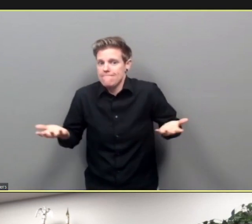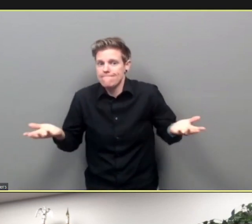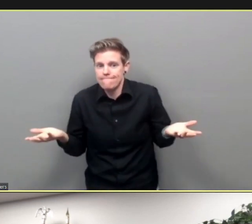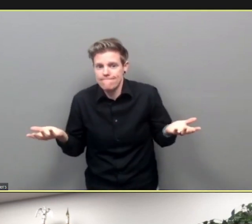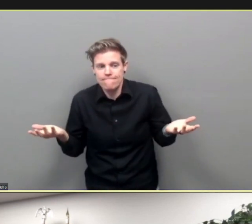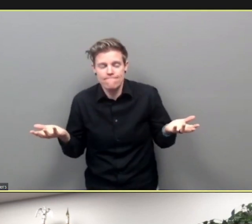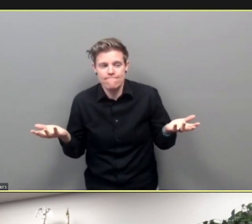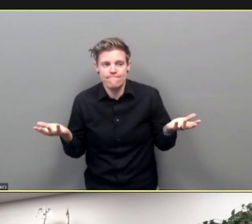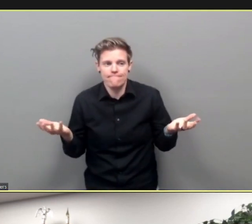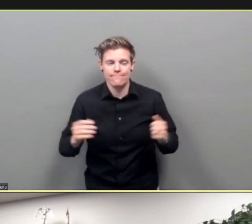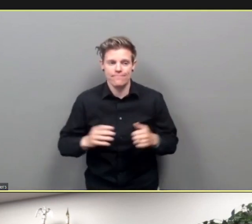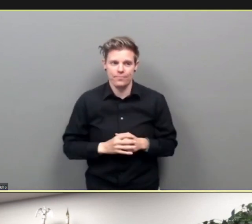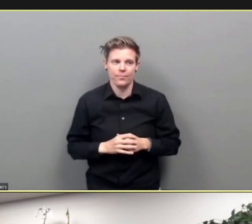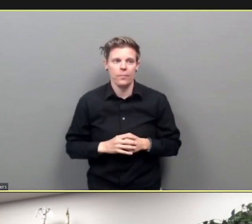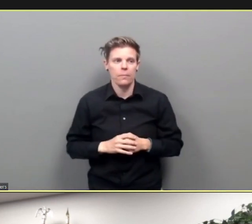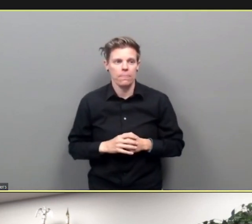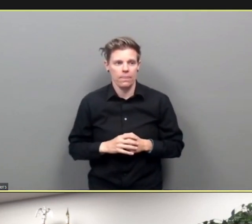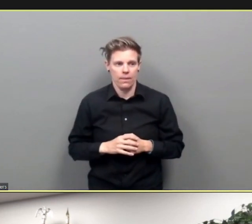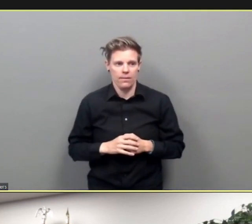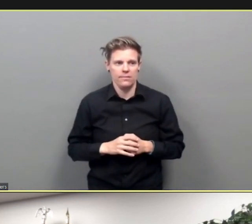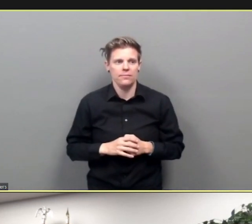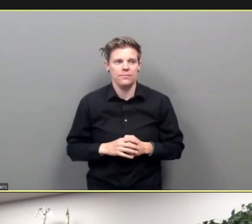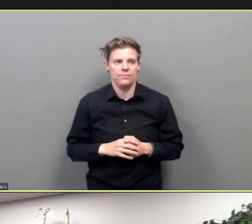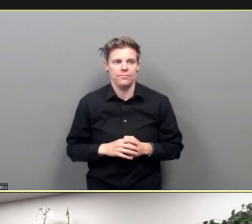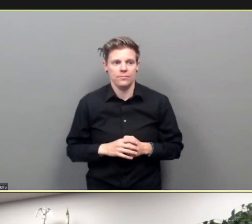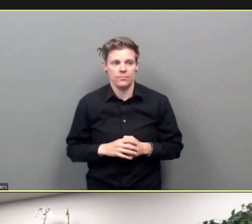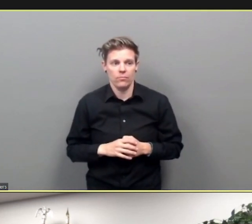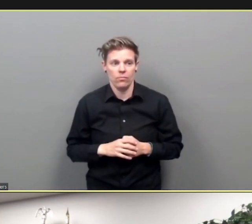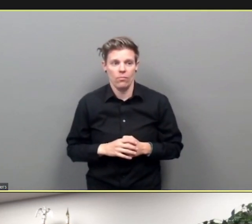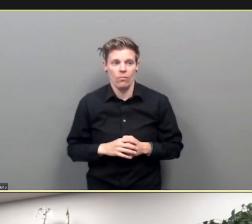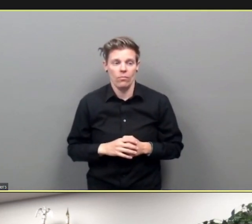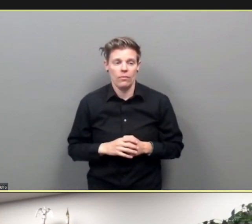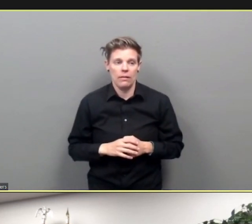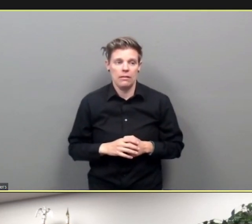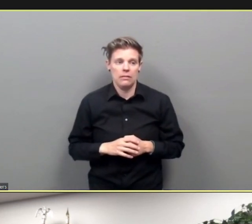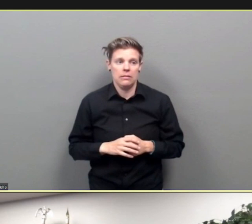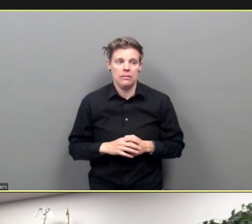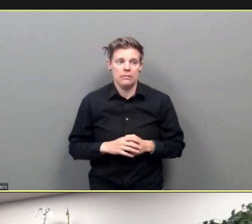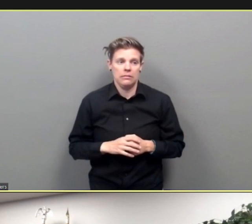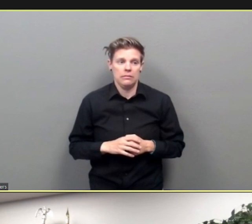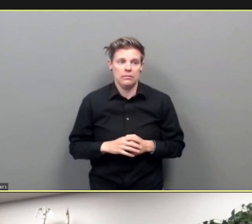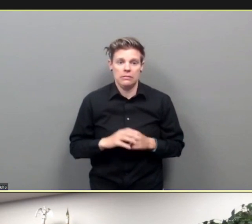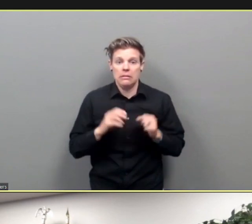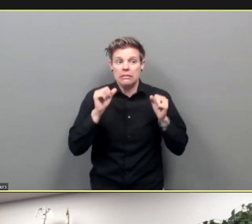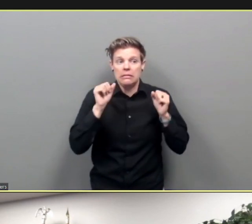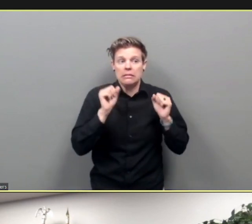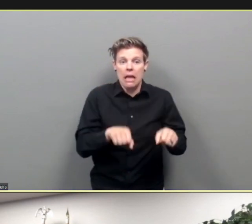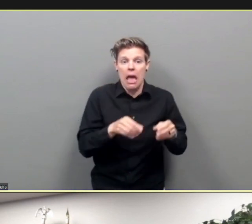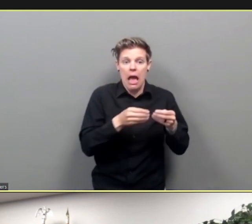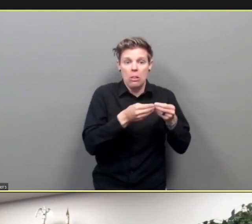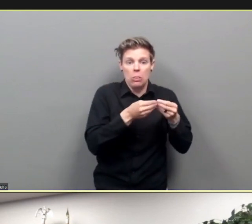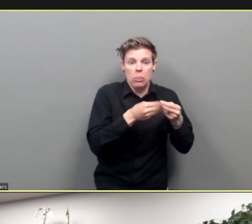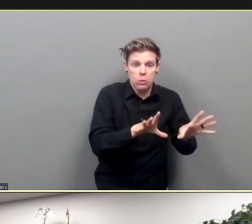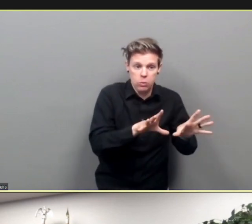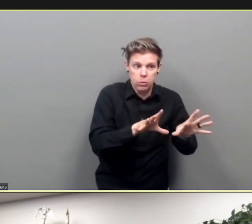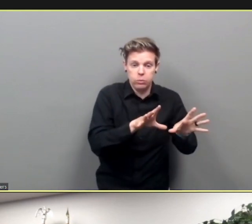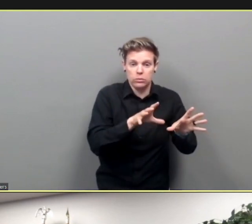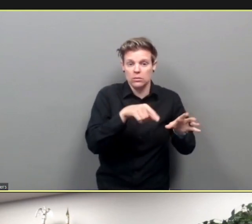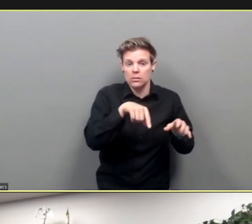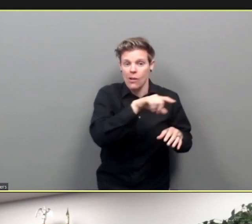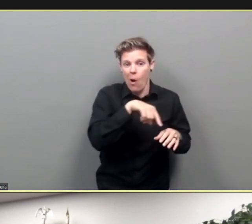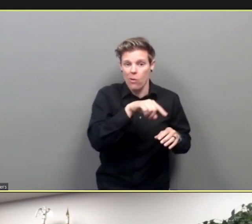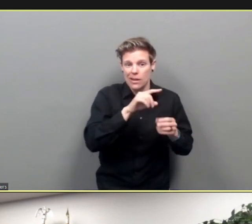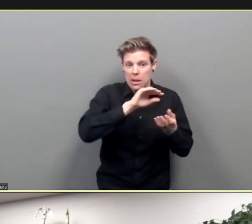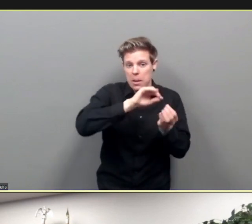somebody's calculated that you can lose as many or more healthcare workers by just not having them vaccinated at all, since